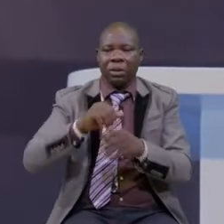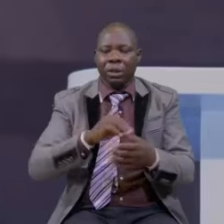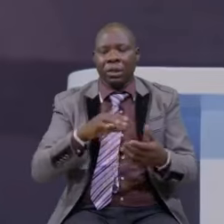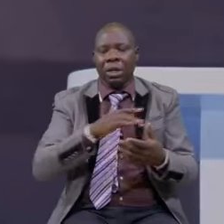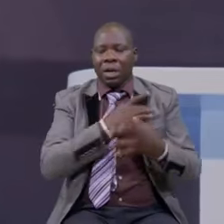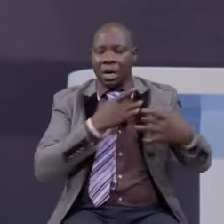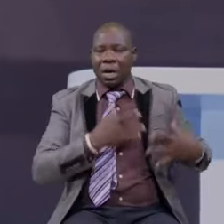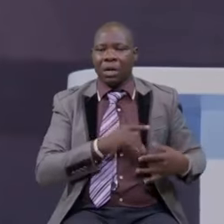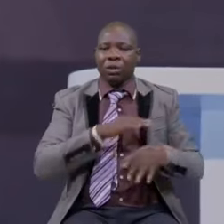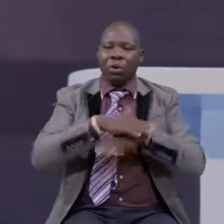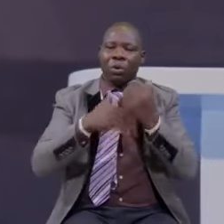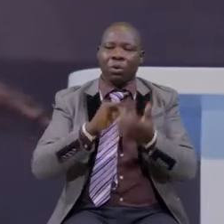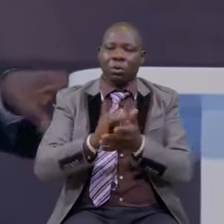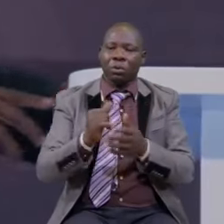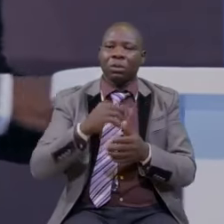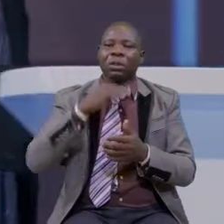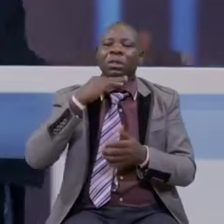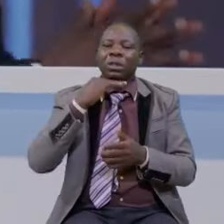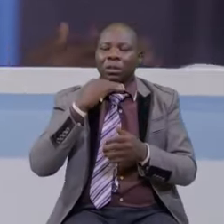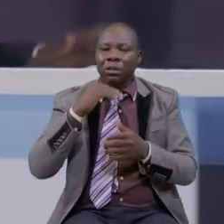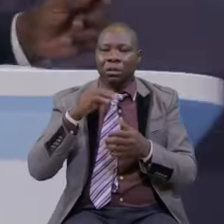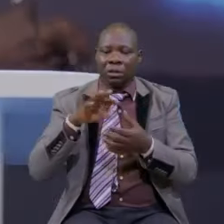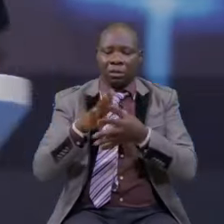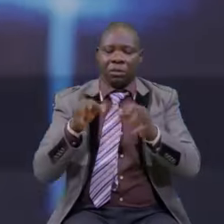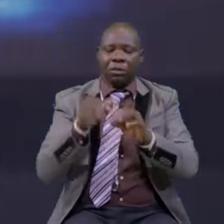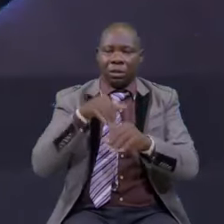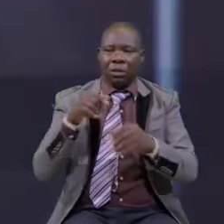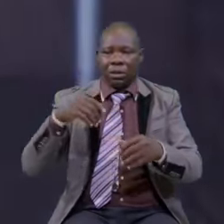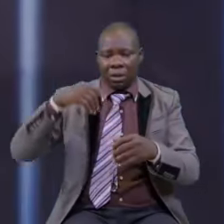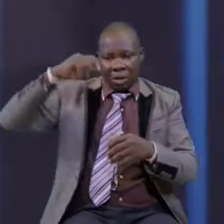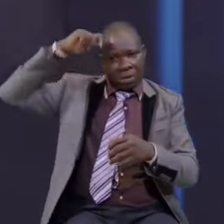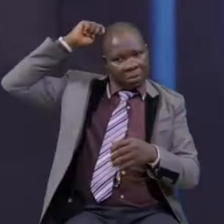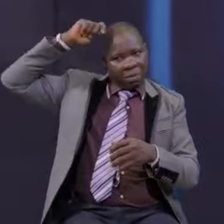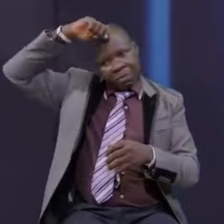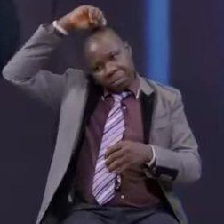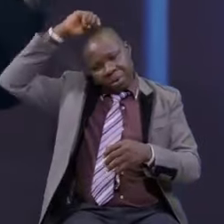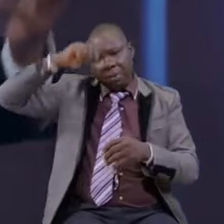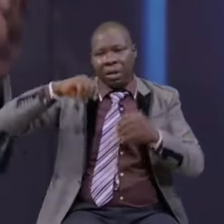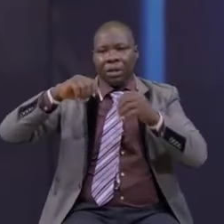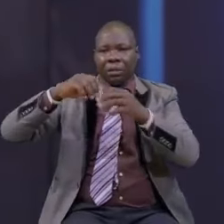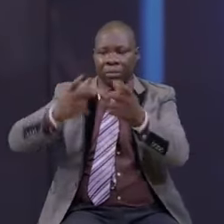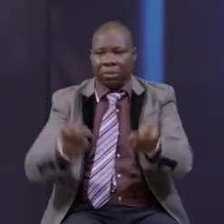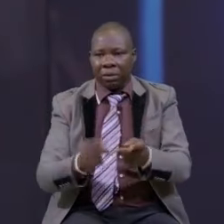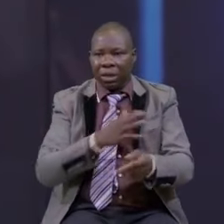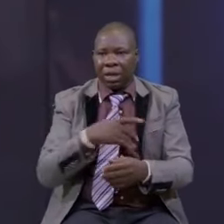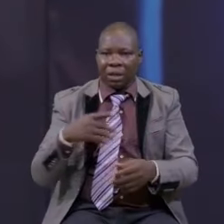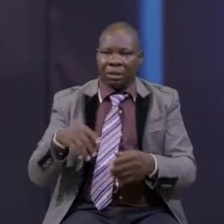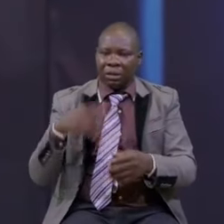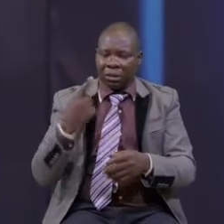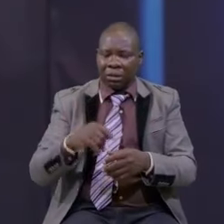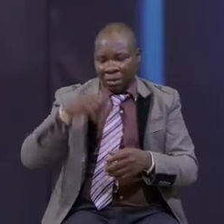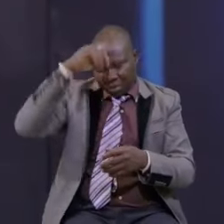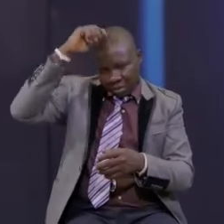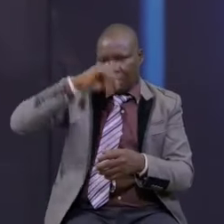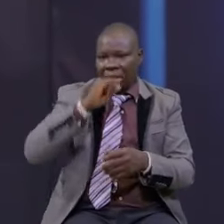the barber's shop. You get to the barber's shop, and while the barber is trying to, you know, cut your hair, he's